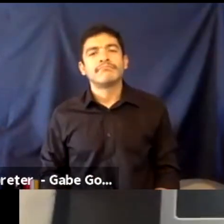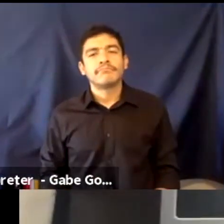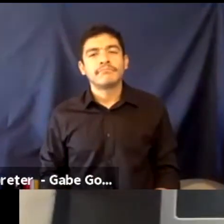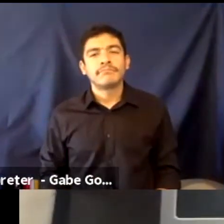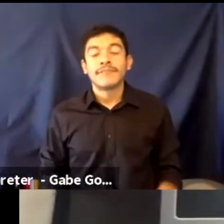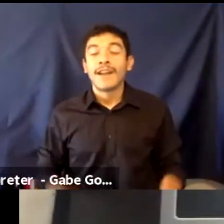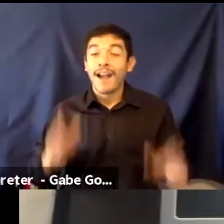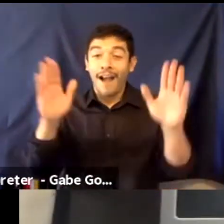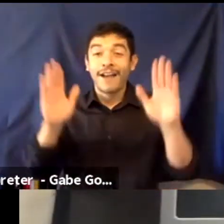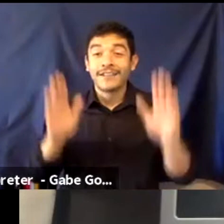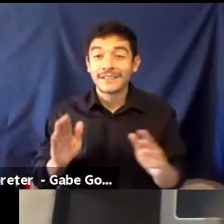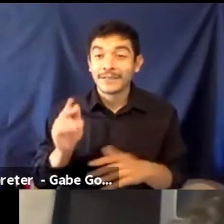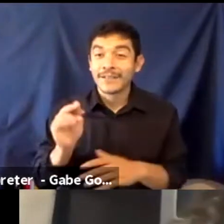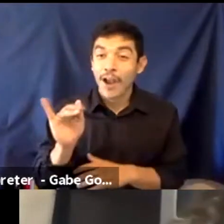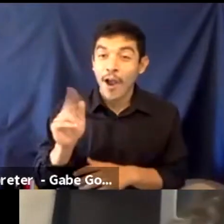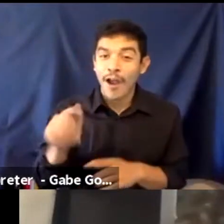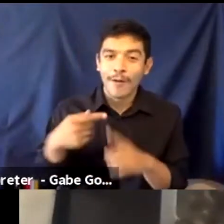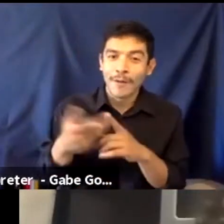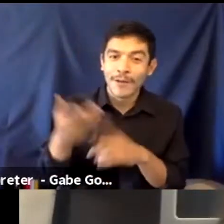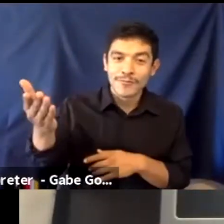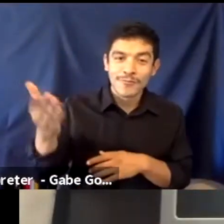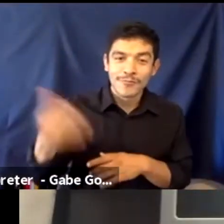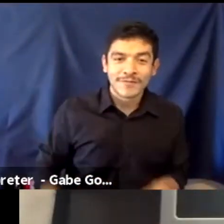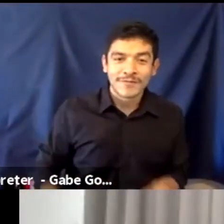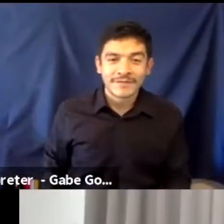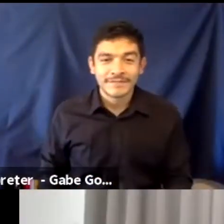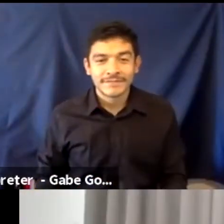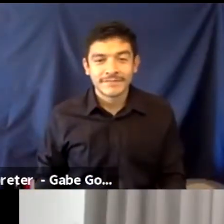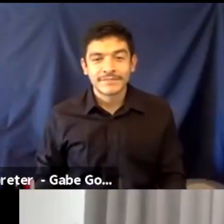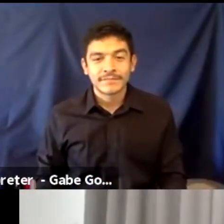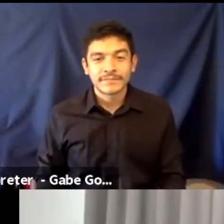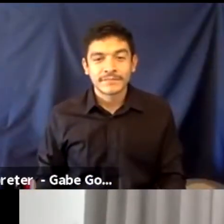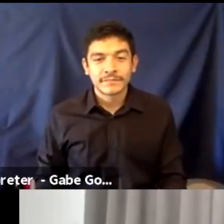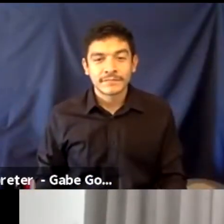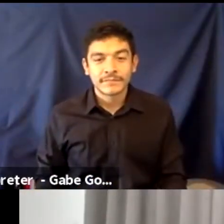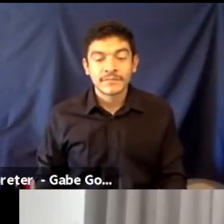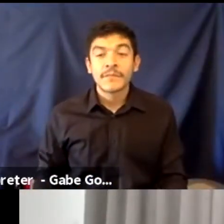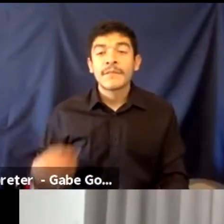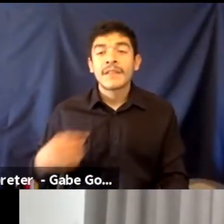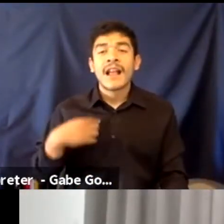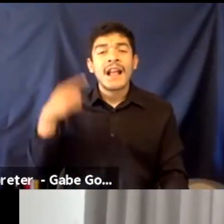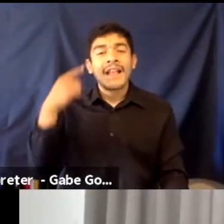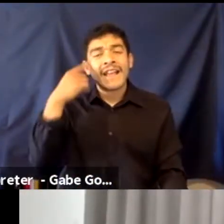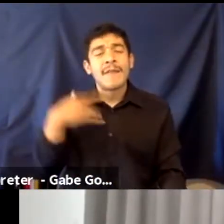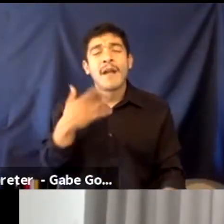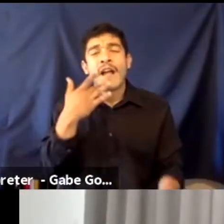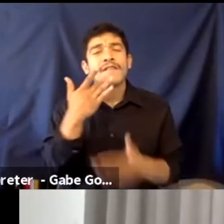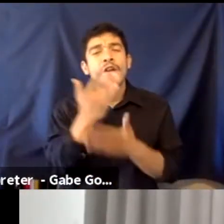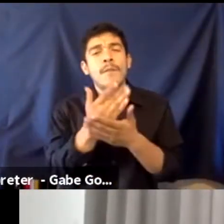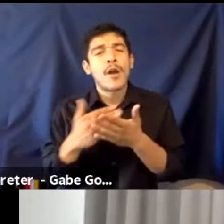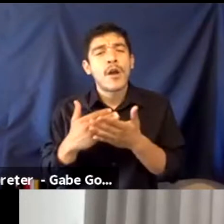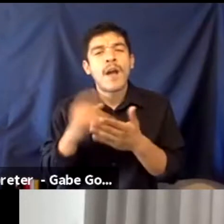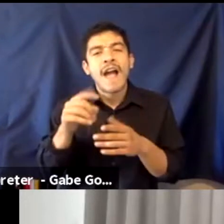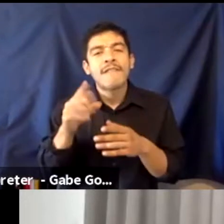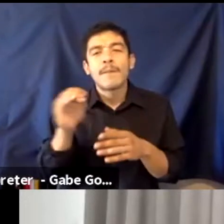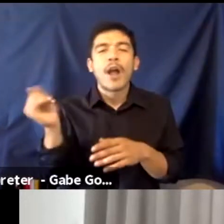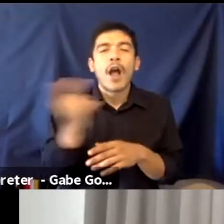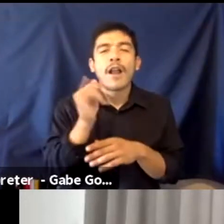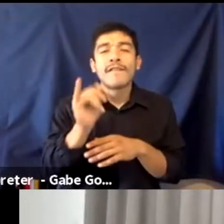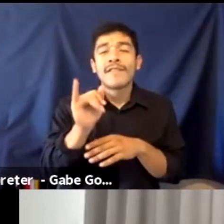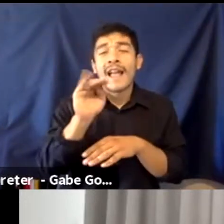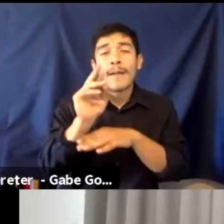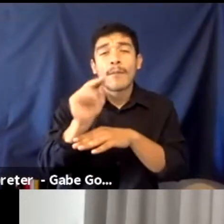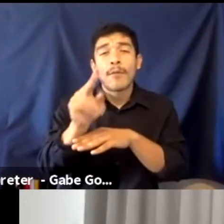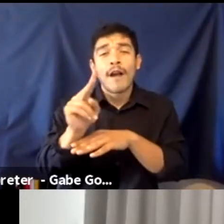Awesome. Kiarra, what about you? I think my favorite part would have to be all of the improv that we could do,